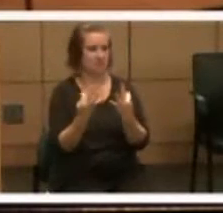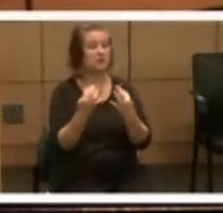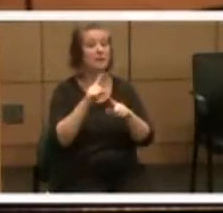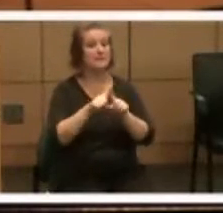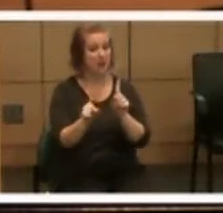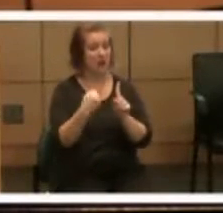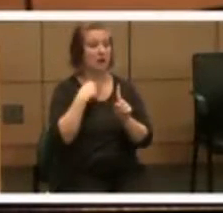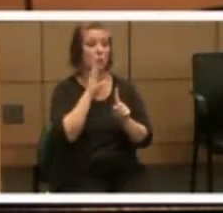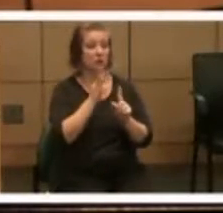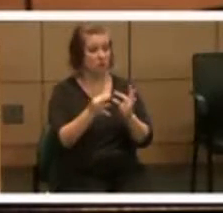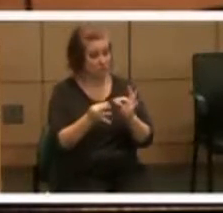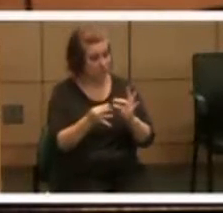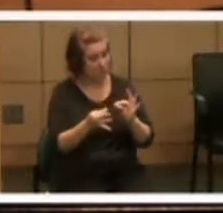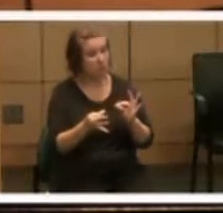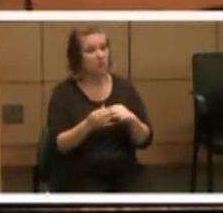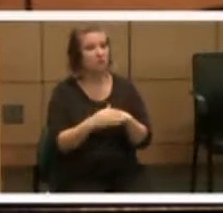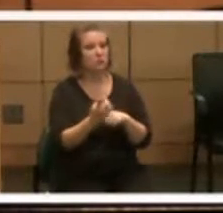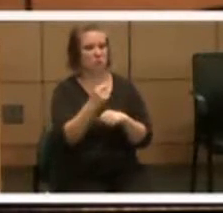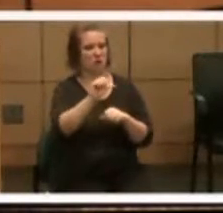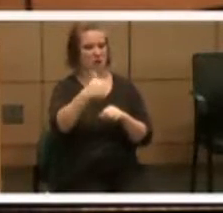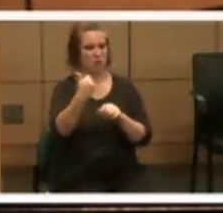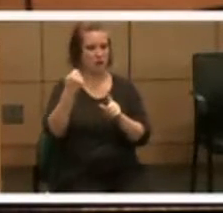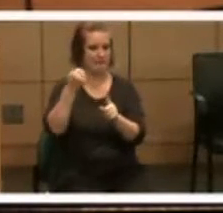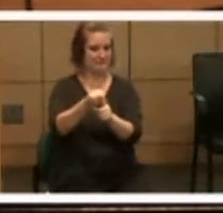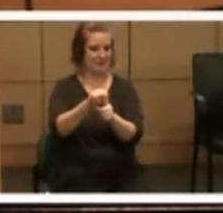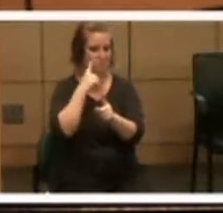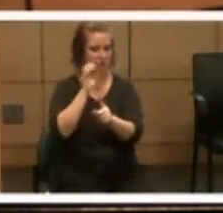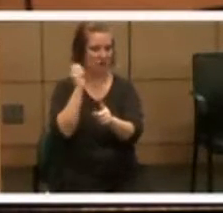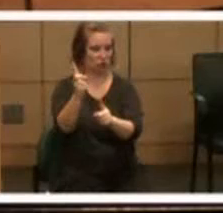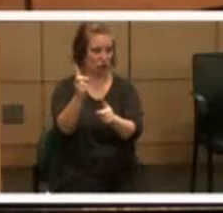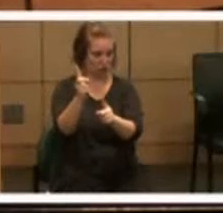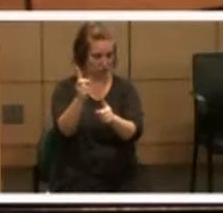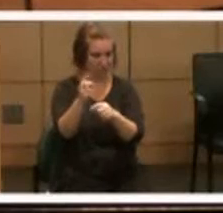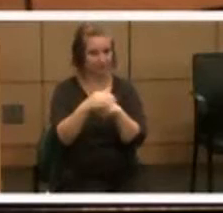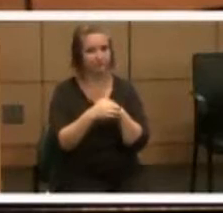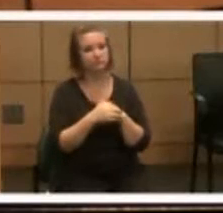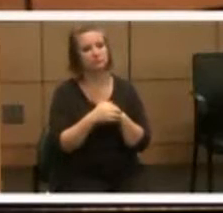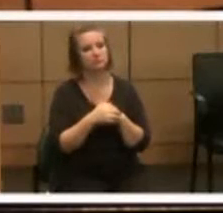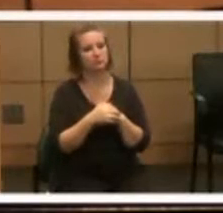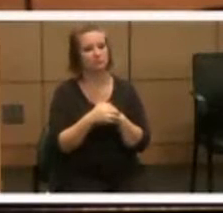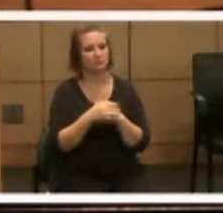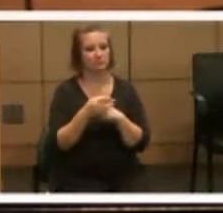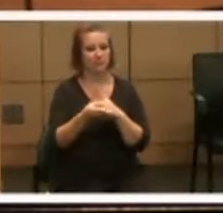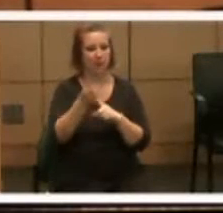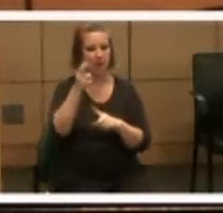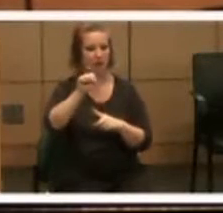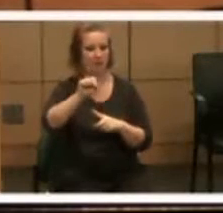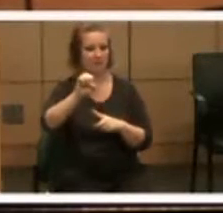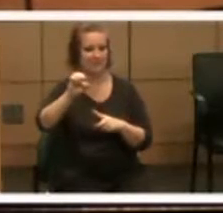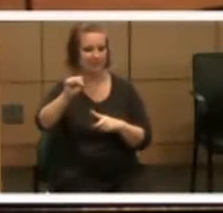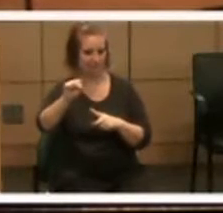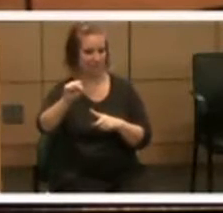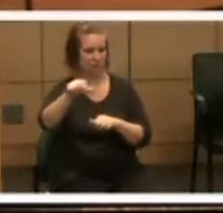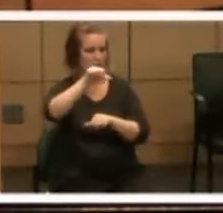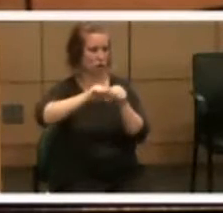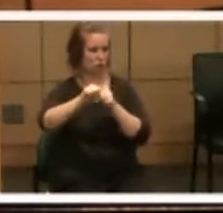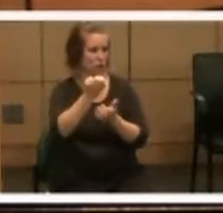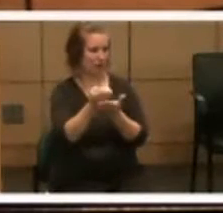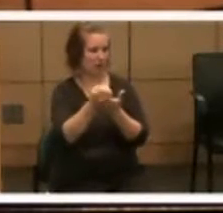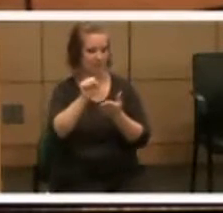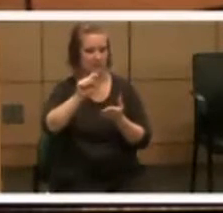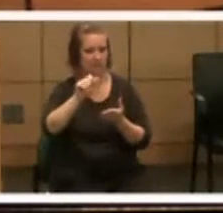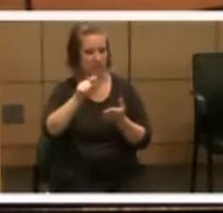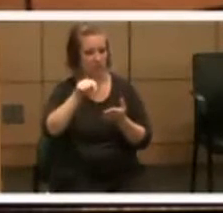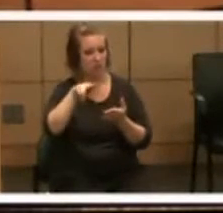I will say that one other impact of education and a higher socioeconomic status is that I think